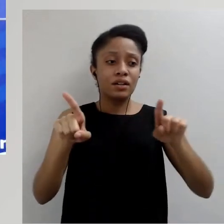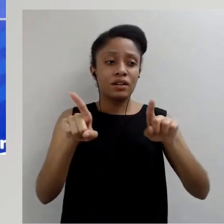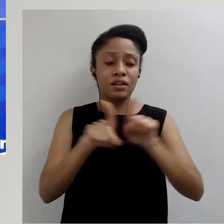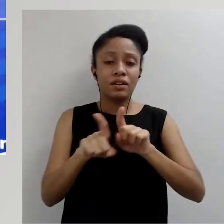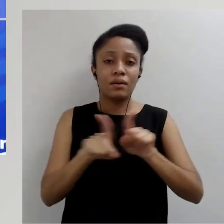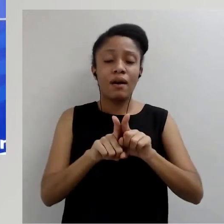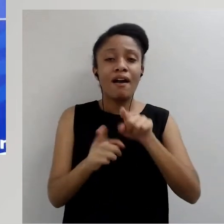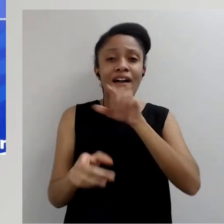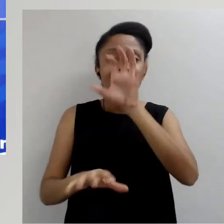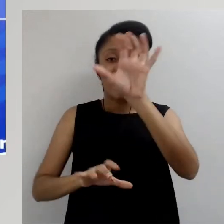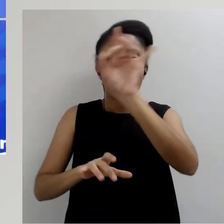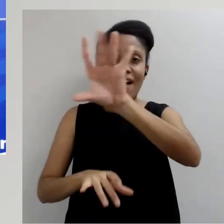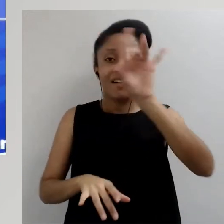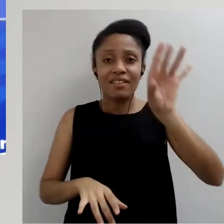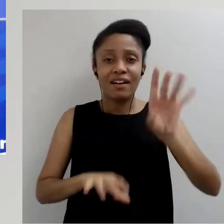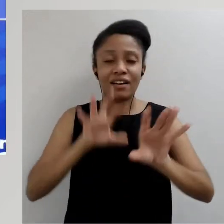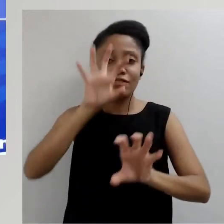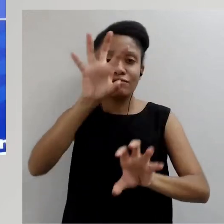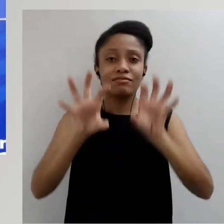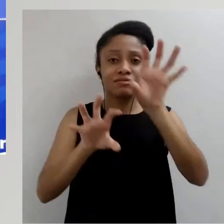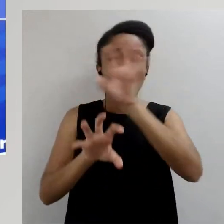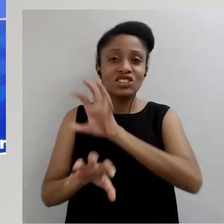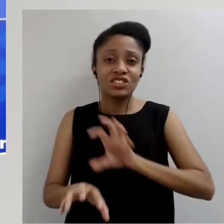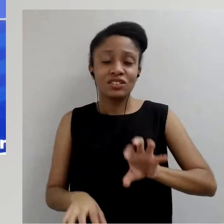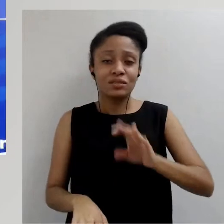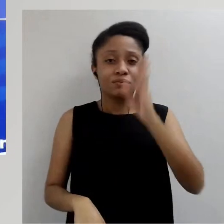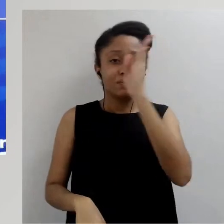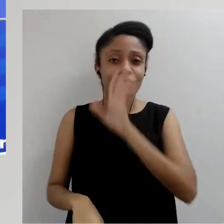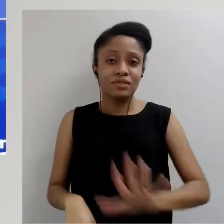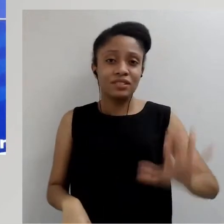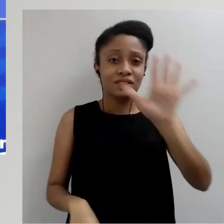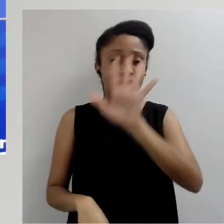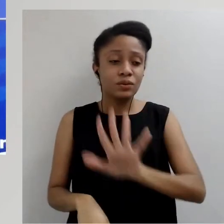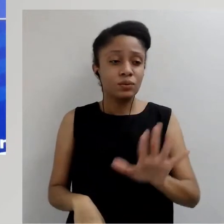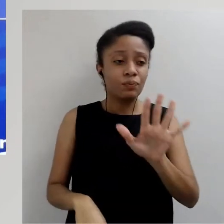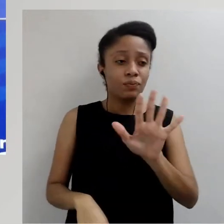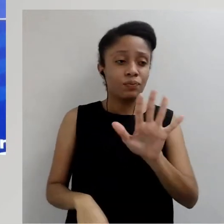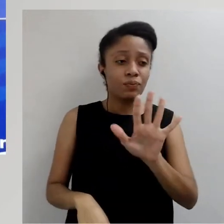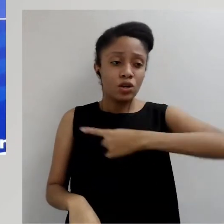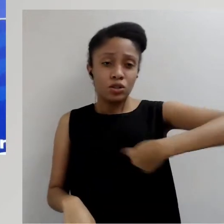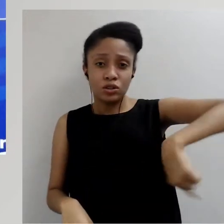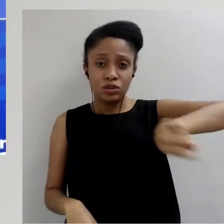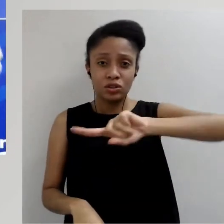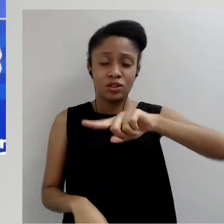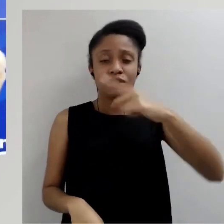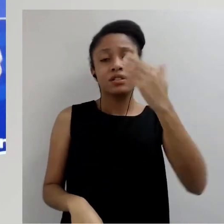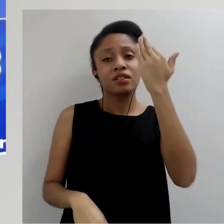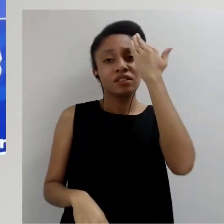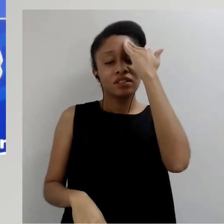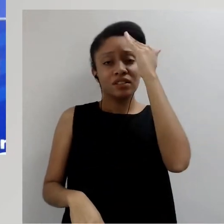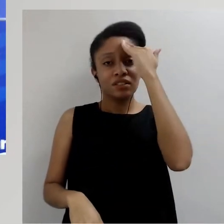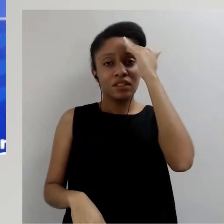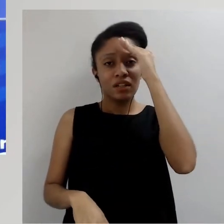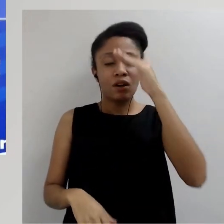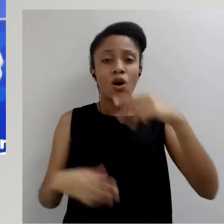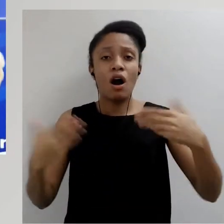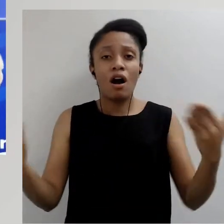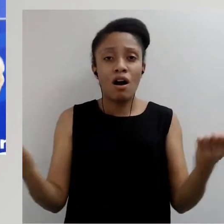searched in each and every region, because we understand that inside